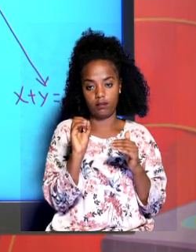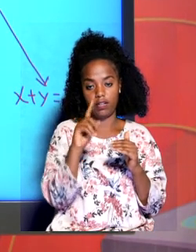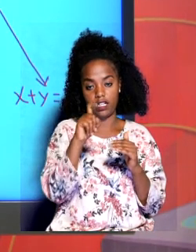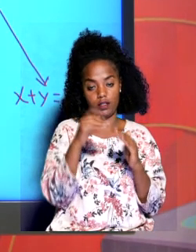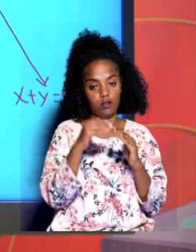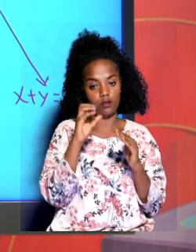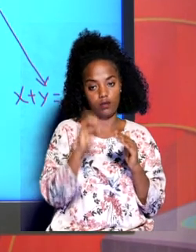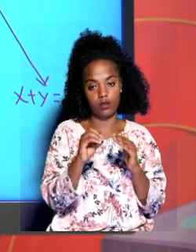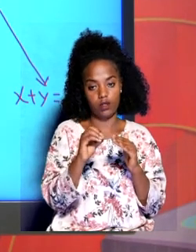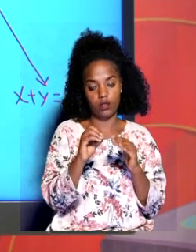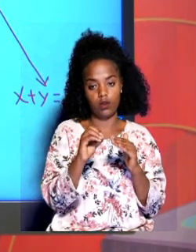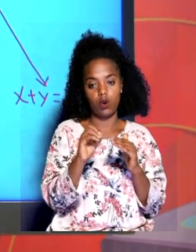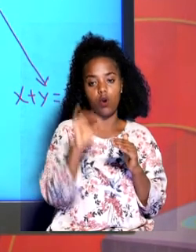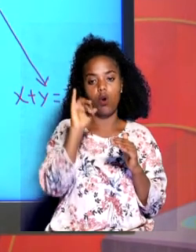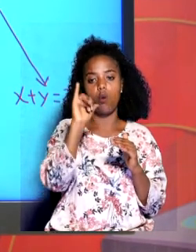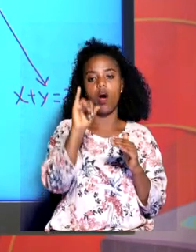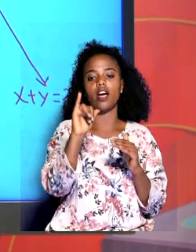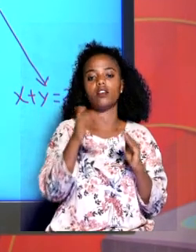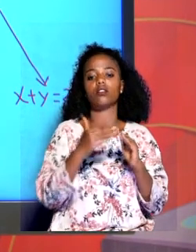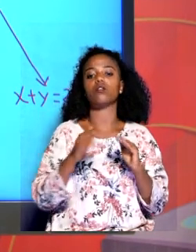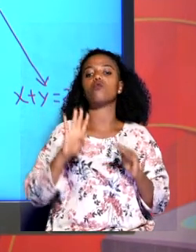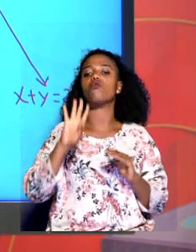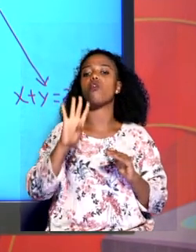it is y is 4.